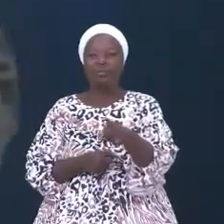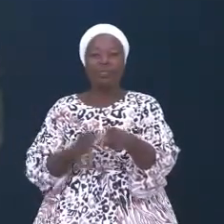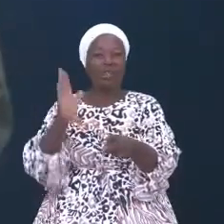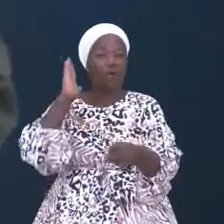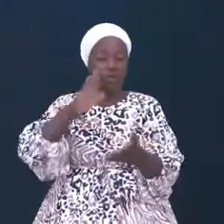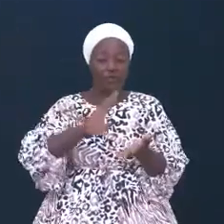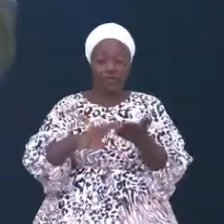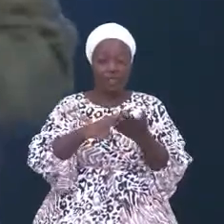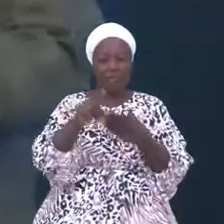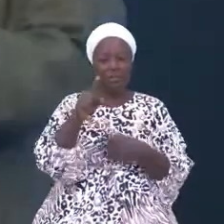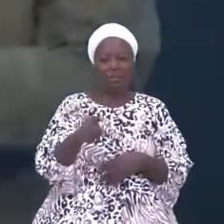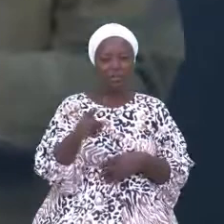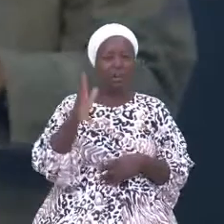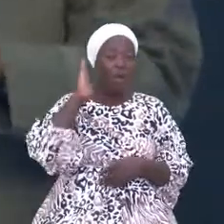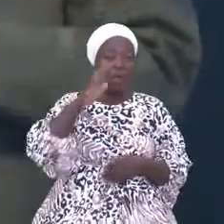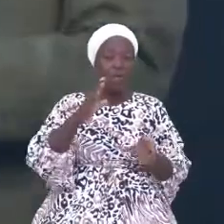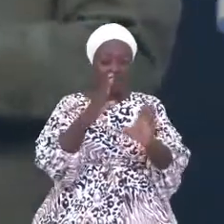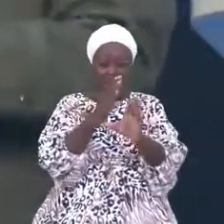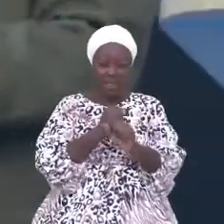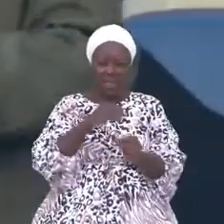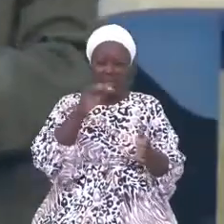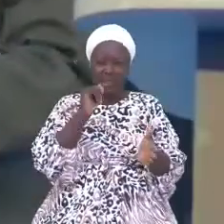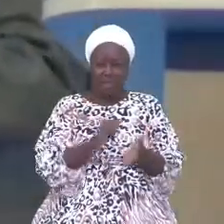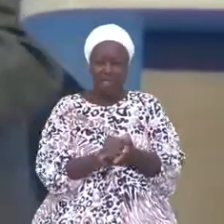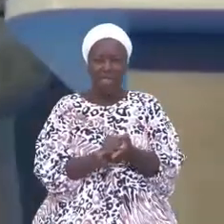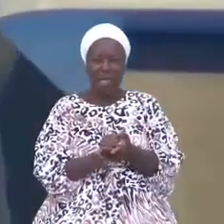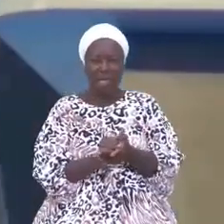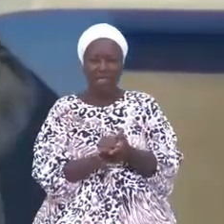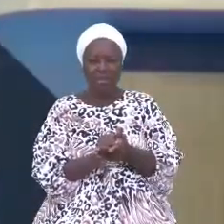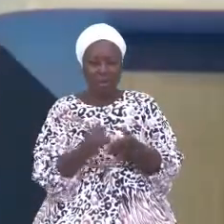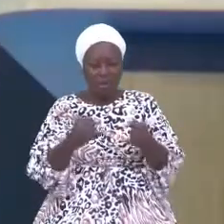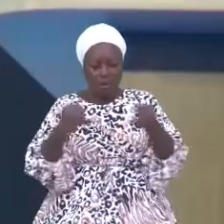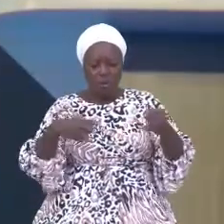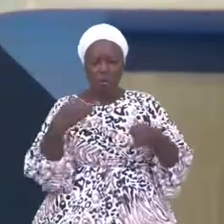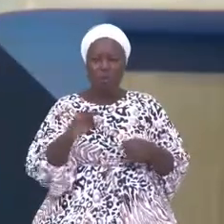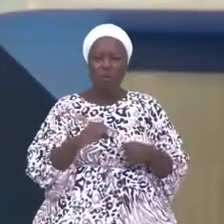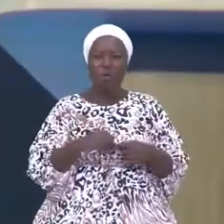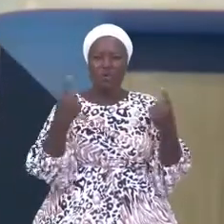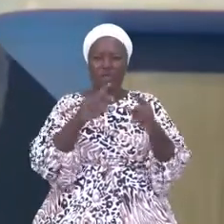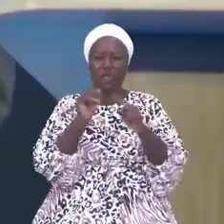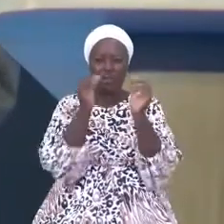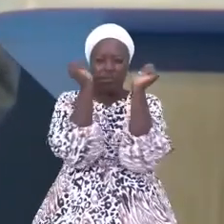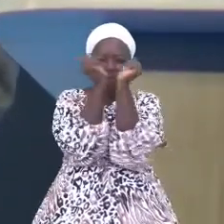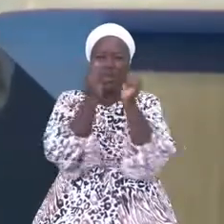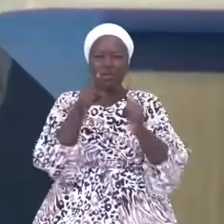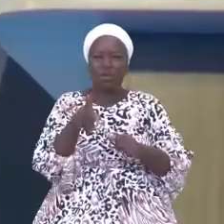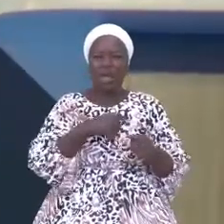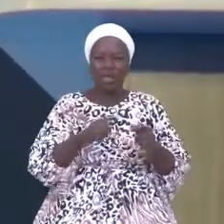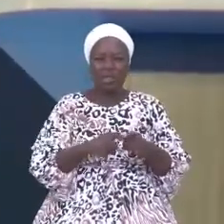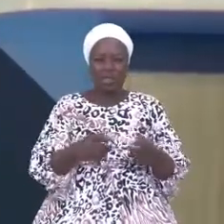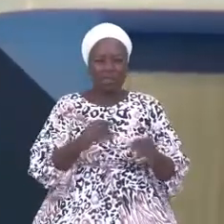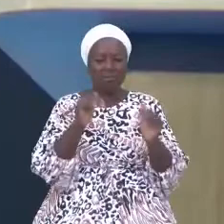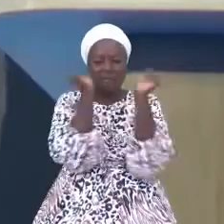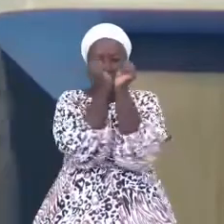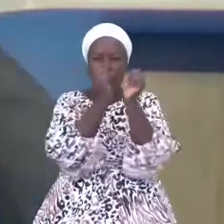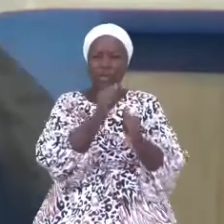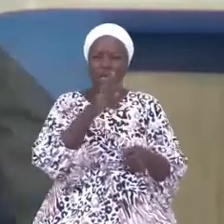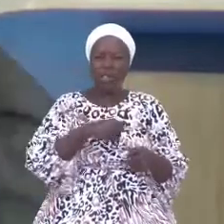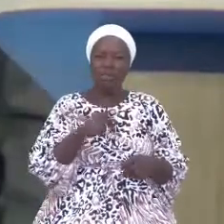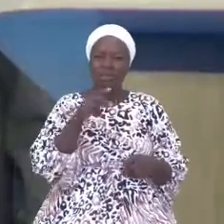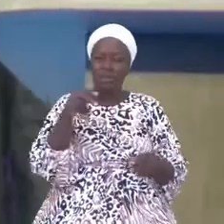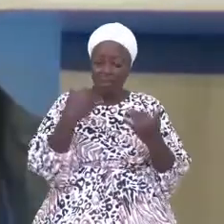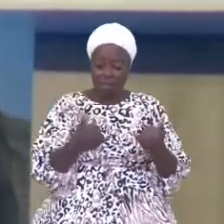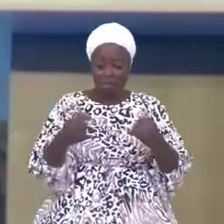forgive you, will take that cord of sin that binds you and ties you up.